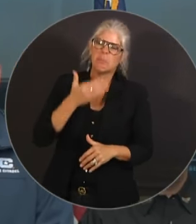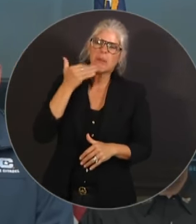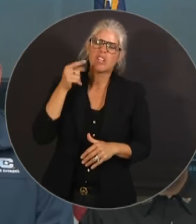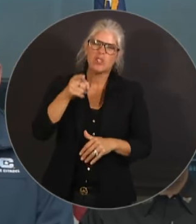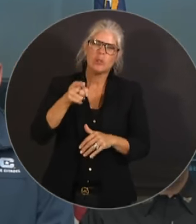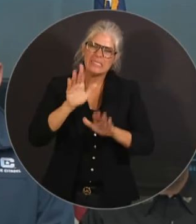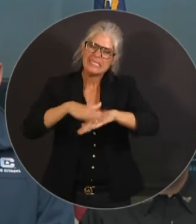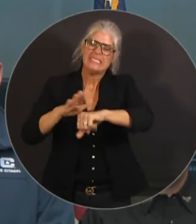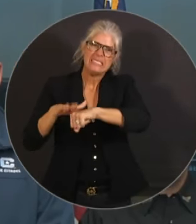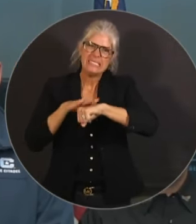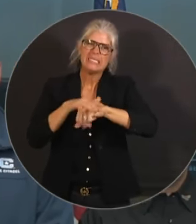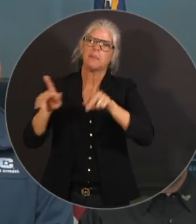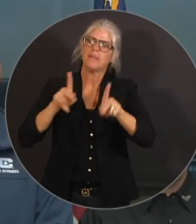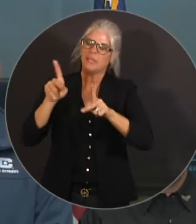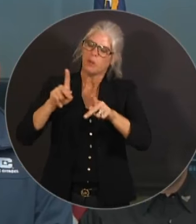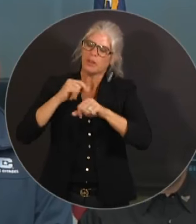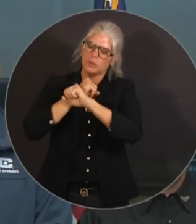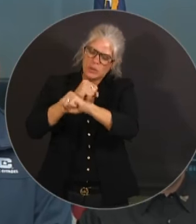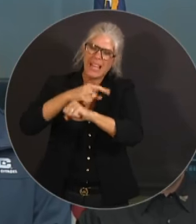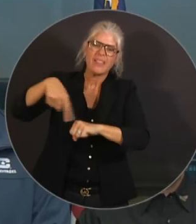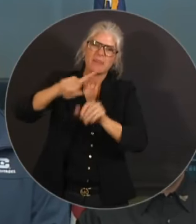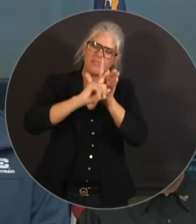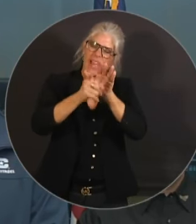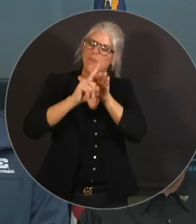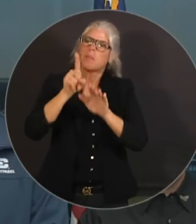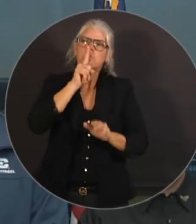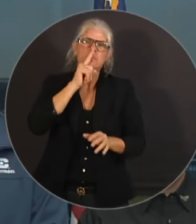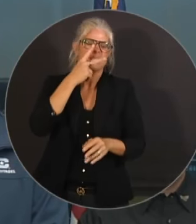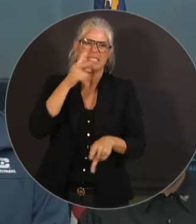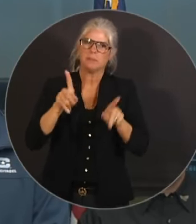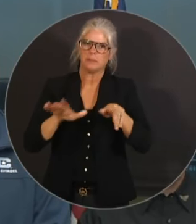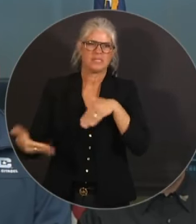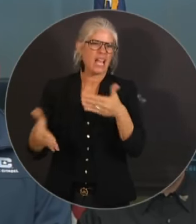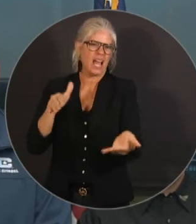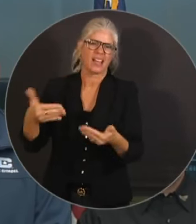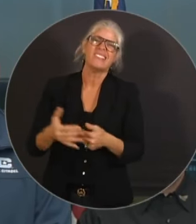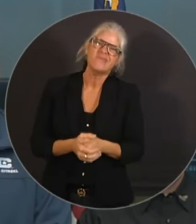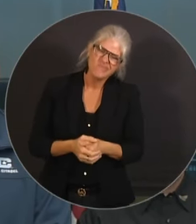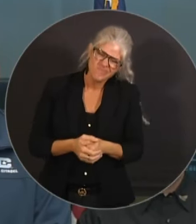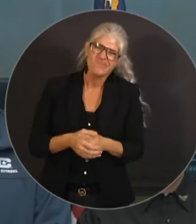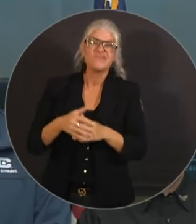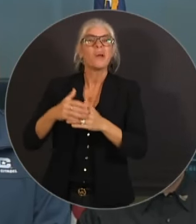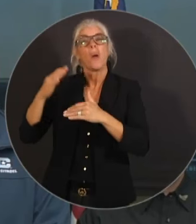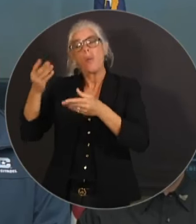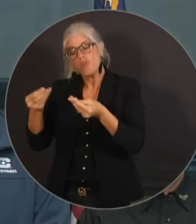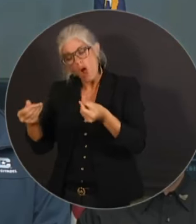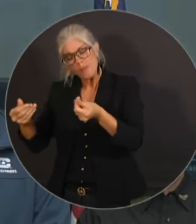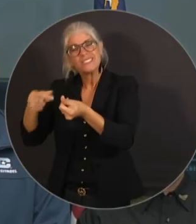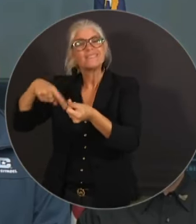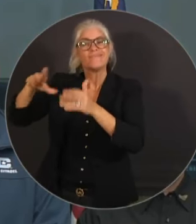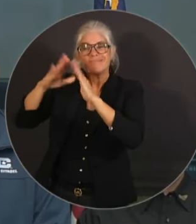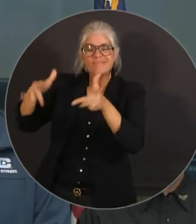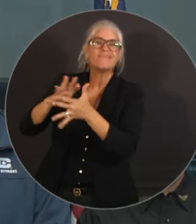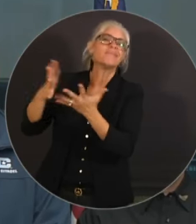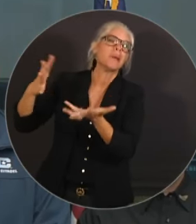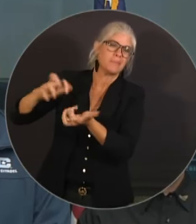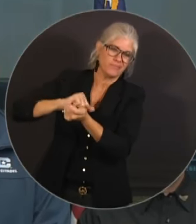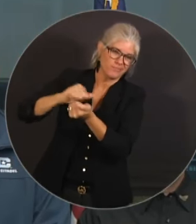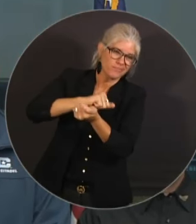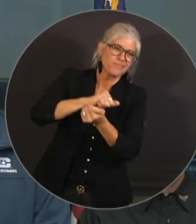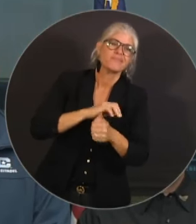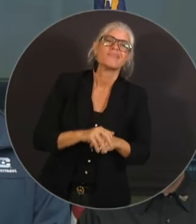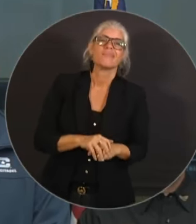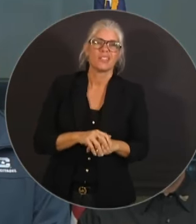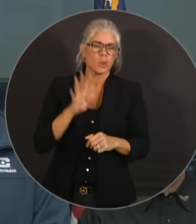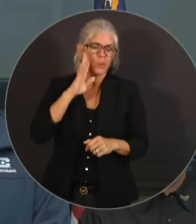loss of life. It will create a lot of property damage, but it's a type of storm that potentially can have an indelible impact on a